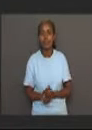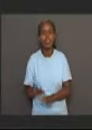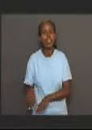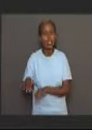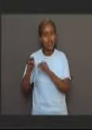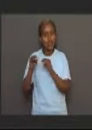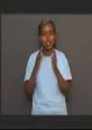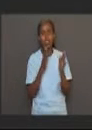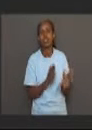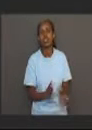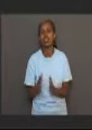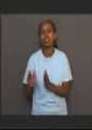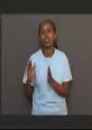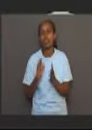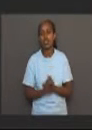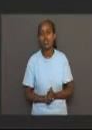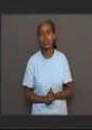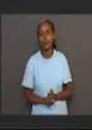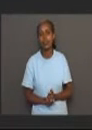Students, let's get ready.